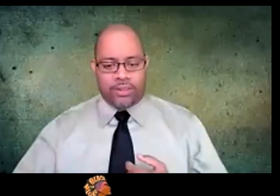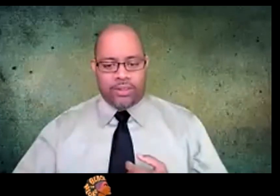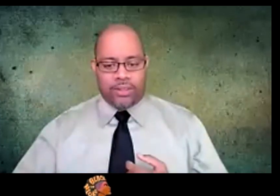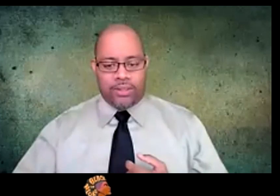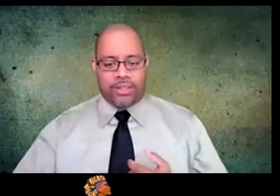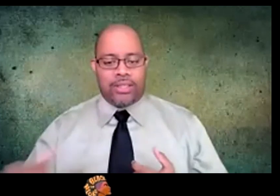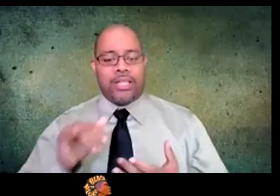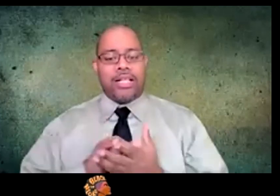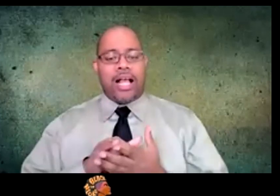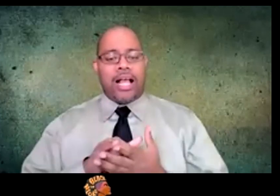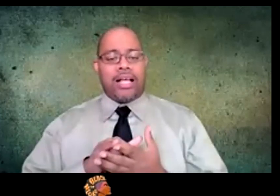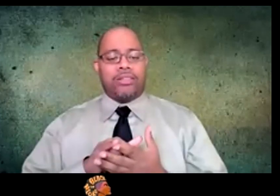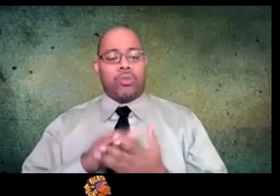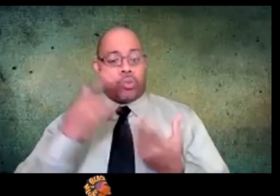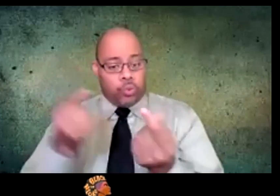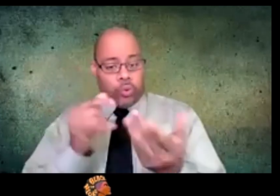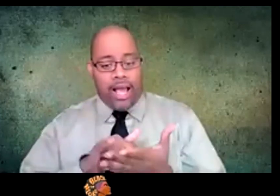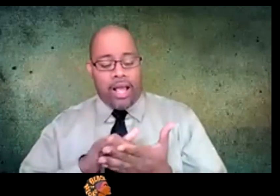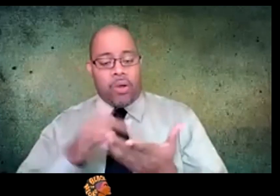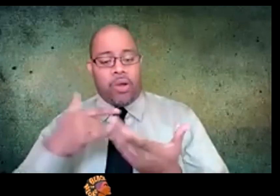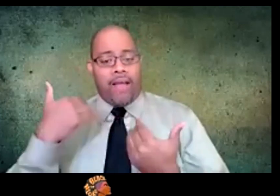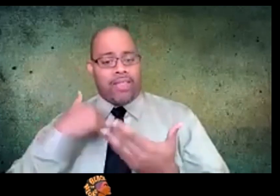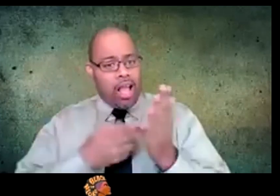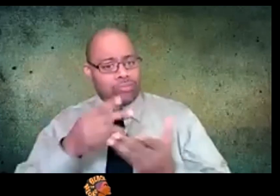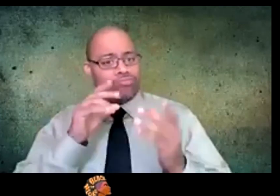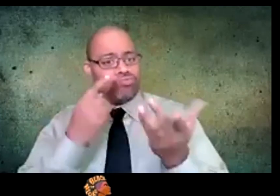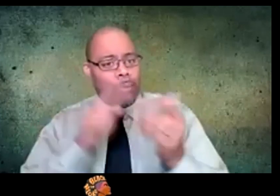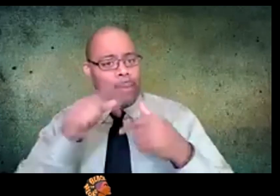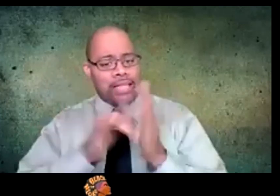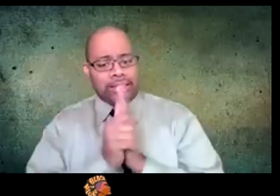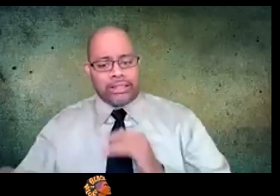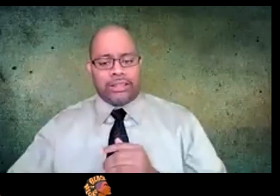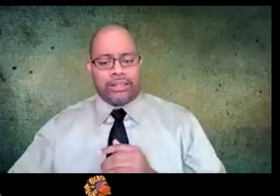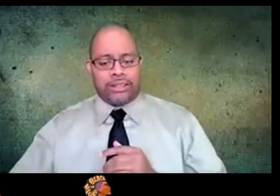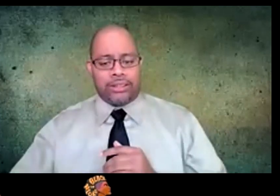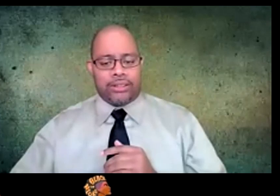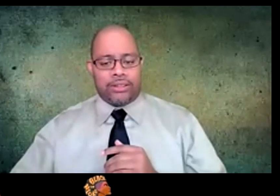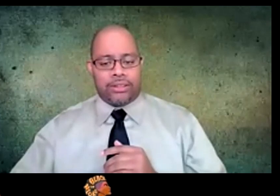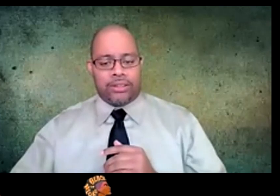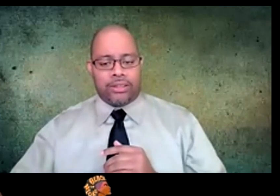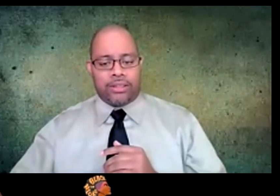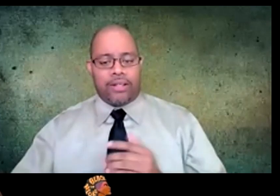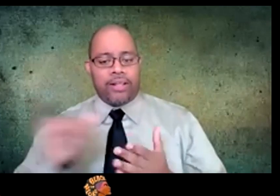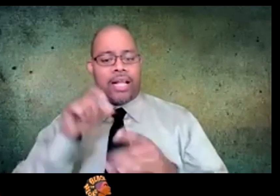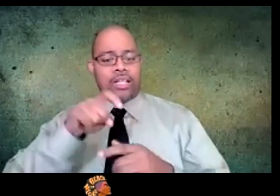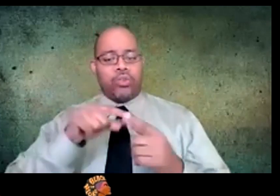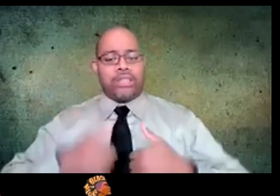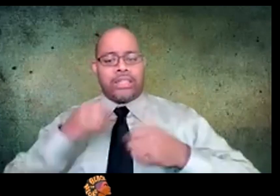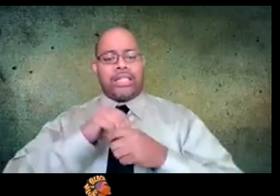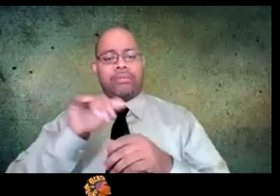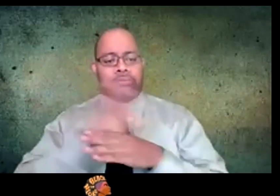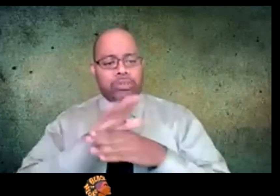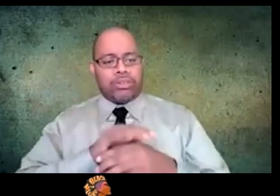is being done on their front, but also just having a frank conversation about the sort of skills that are needed to exist within the industry and within